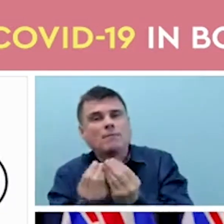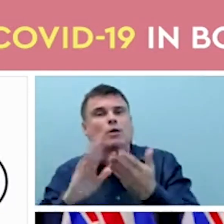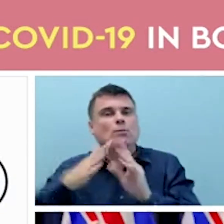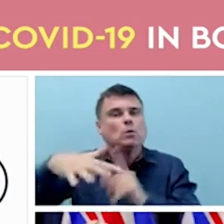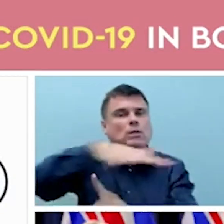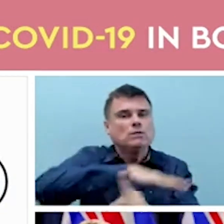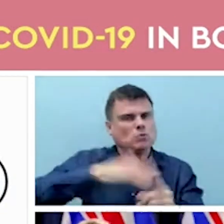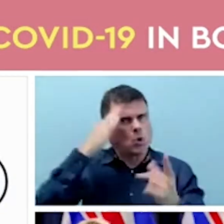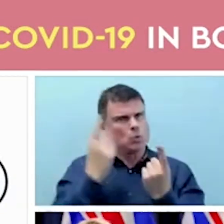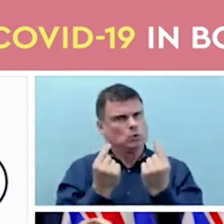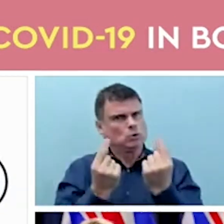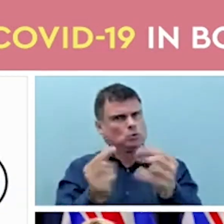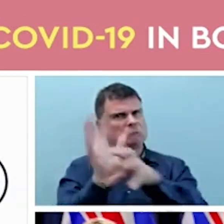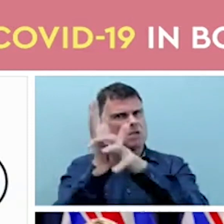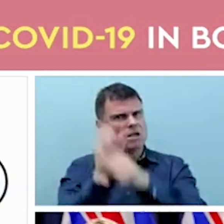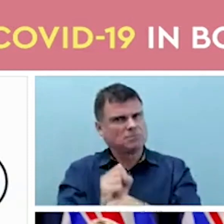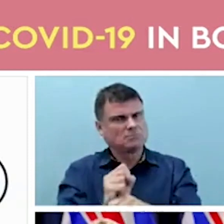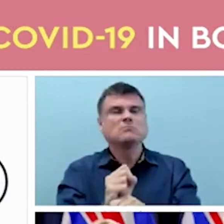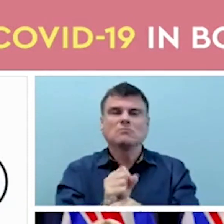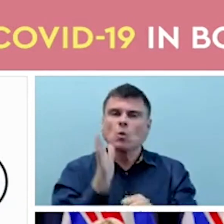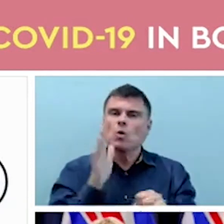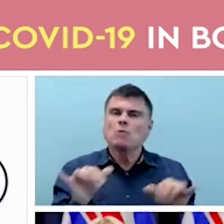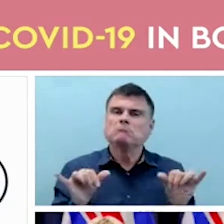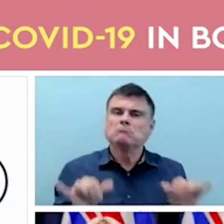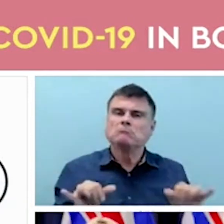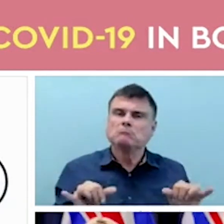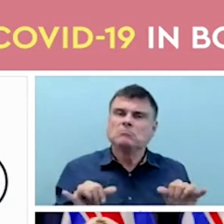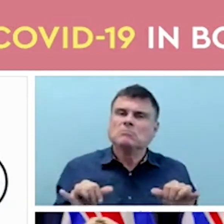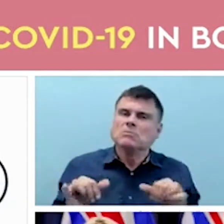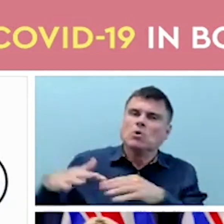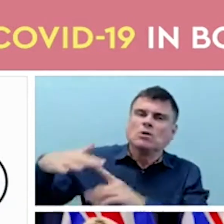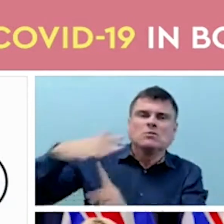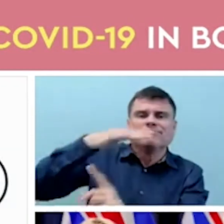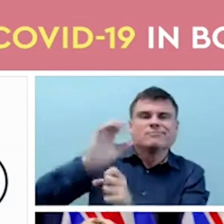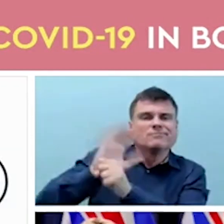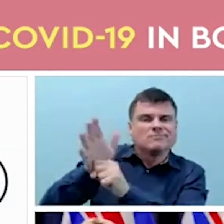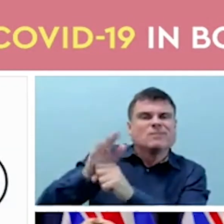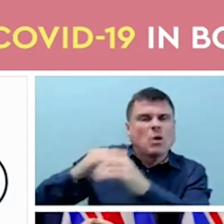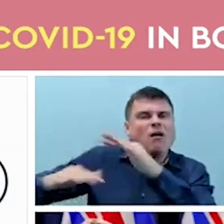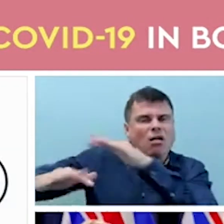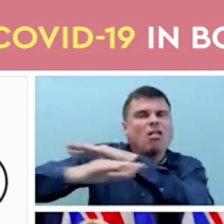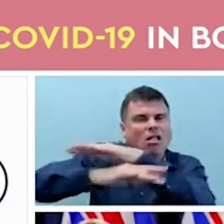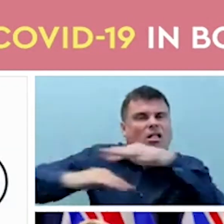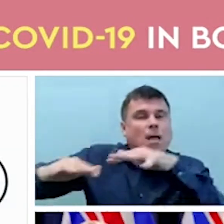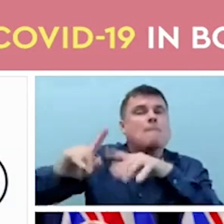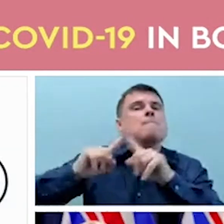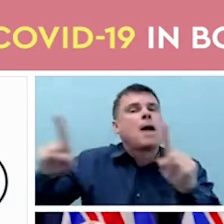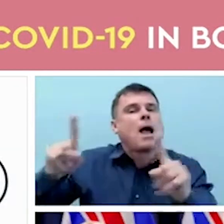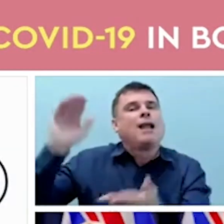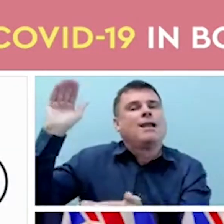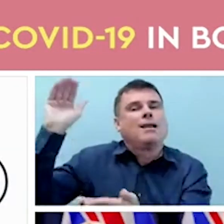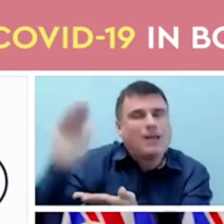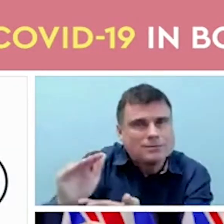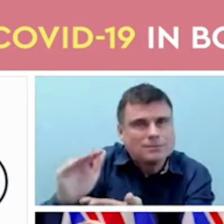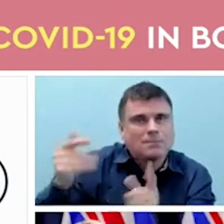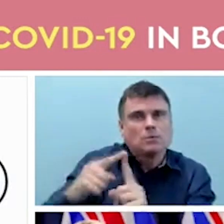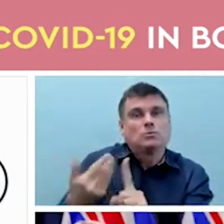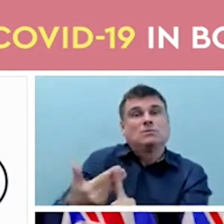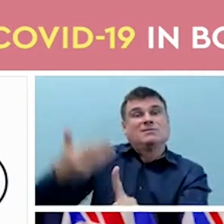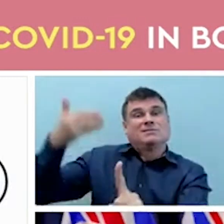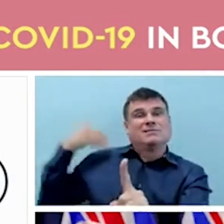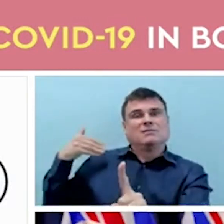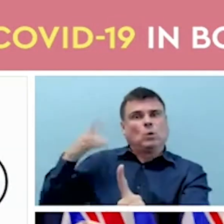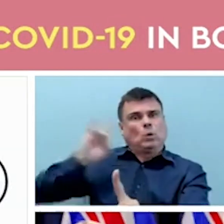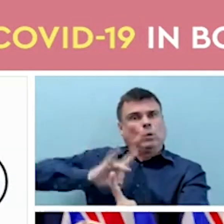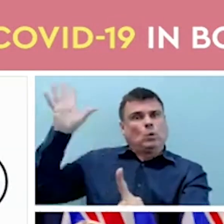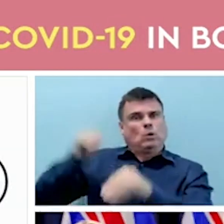transmission continues, but at a much lower level and with a much higher level of community protection right now. But we